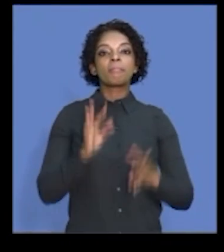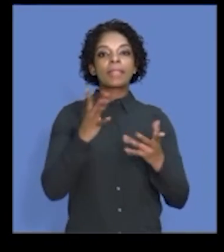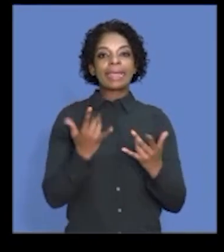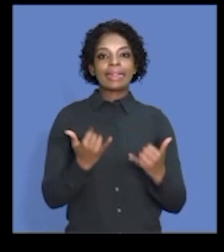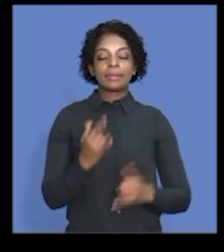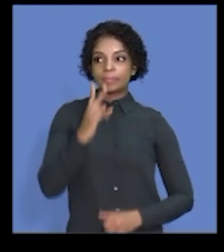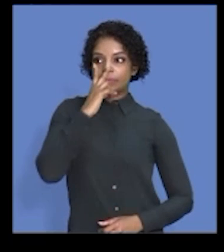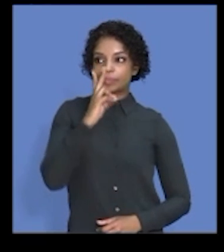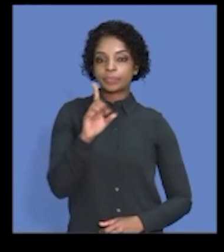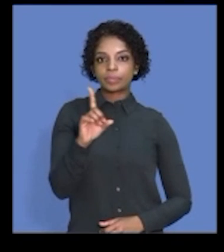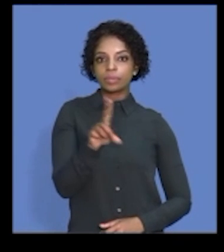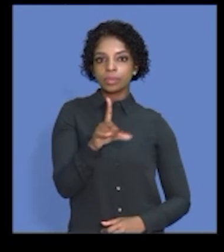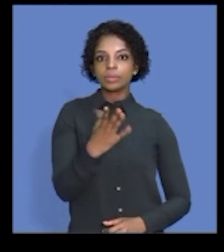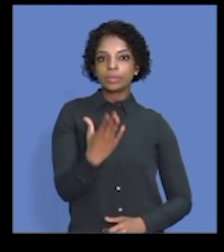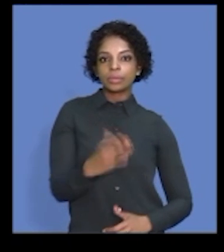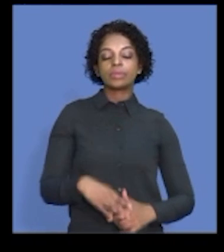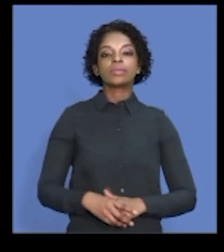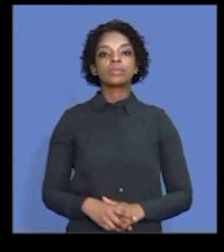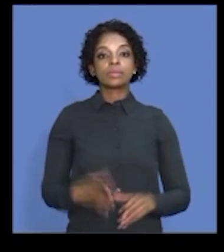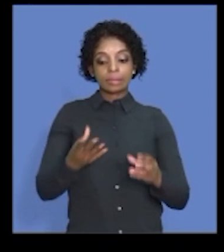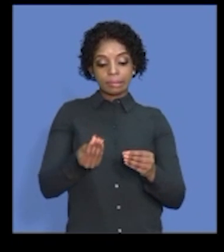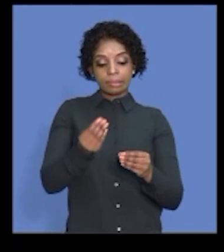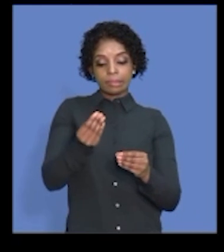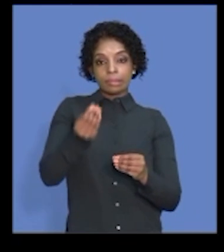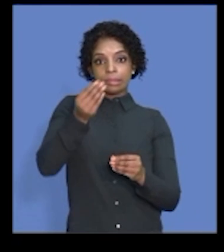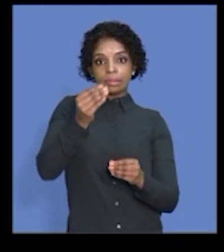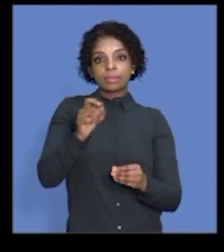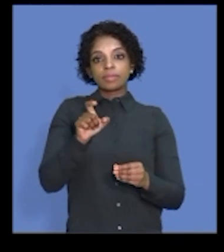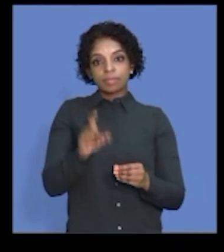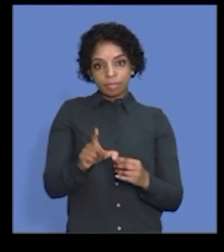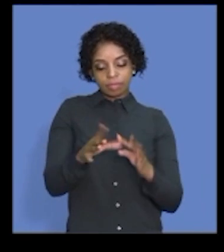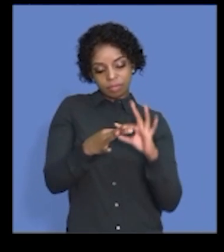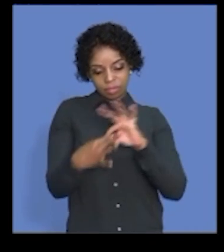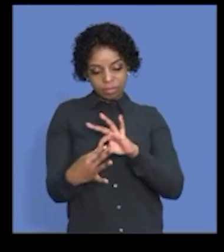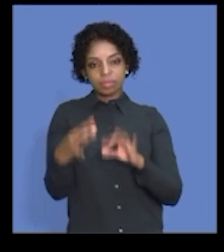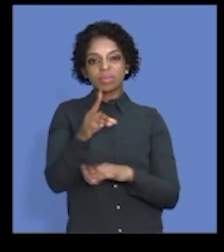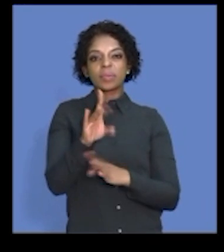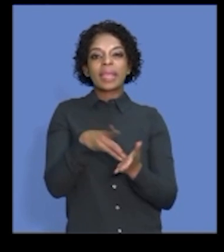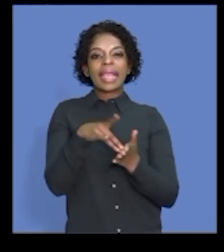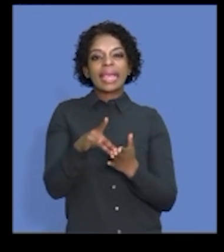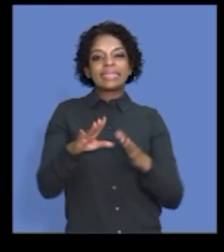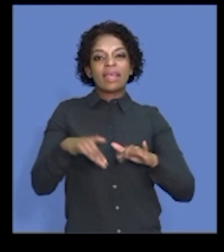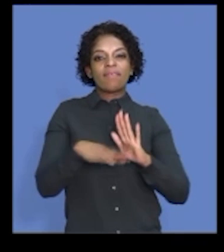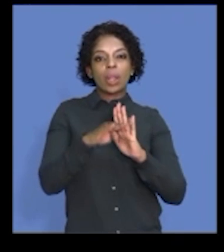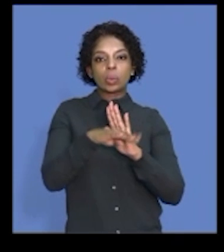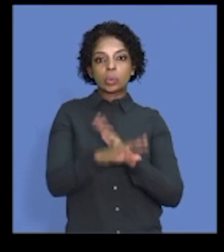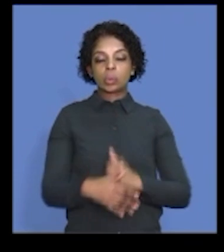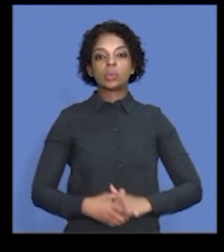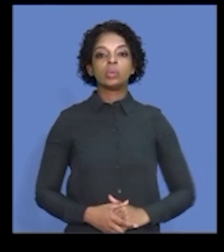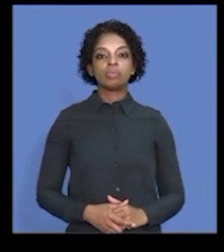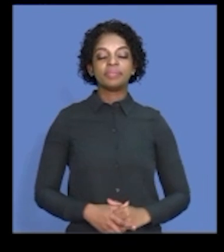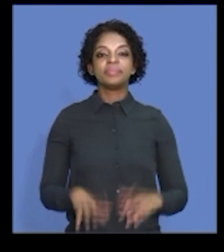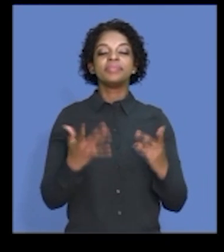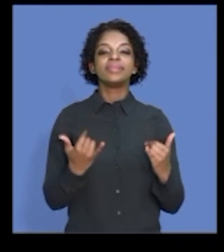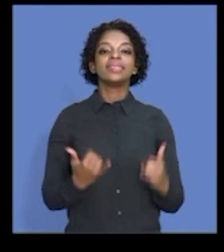specifically the investing activities with regards to the cash flow statement. Okay, now,